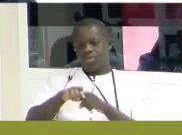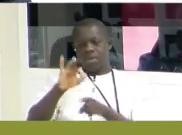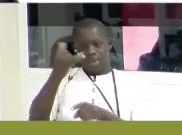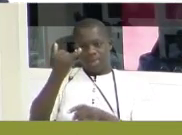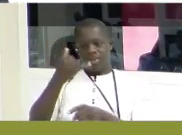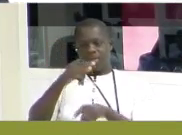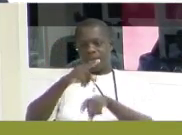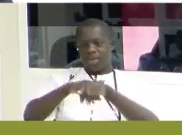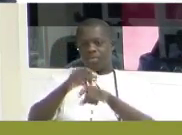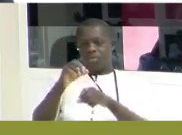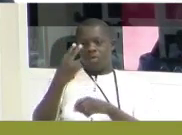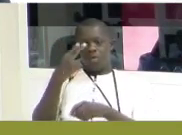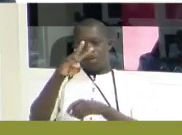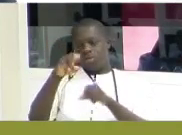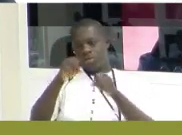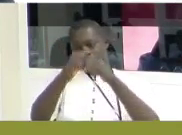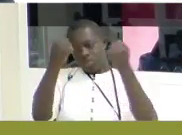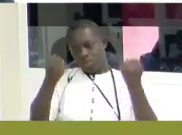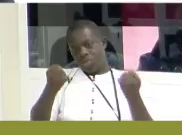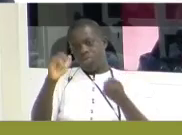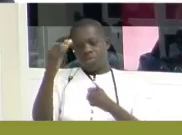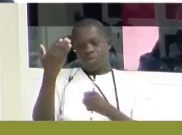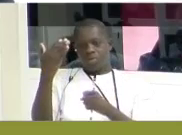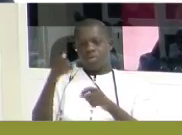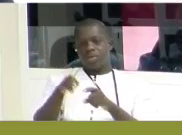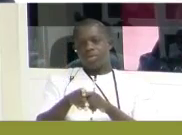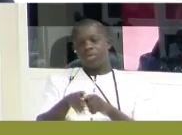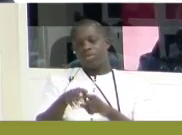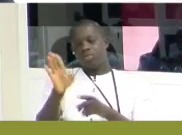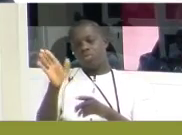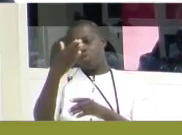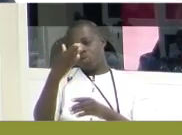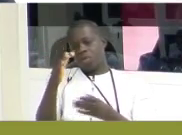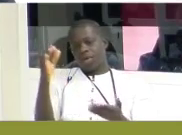year, 2003, 2004, was when he left for the US.